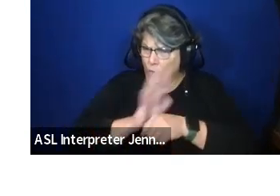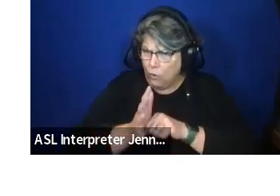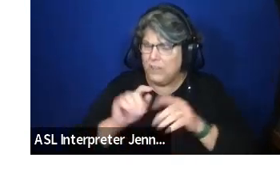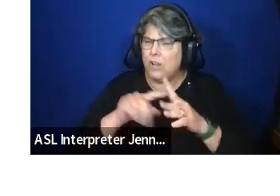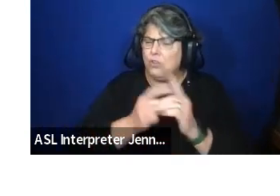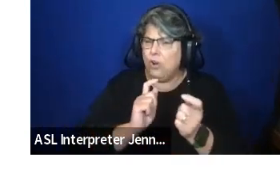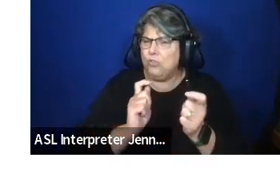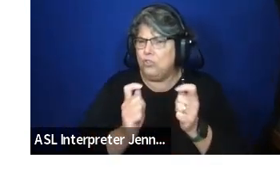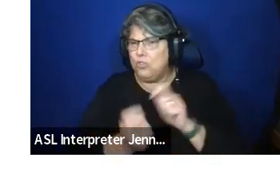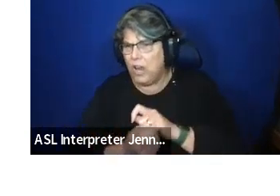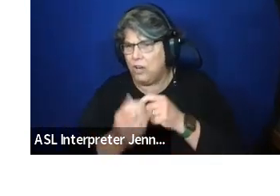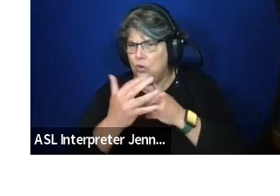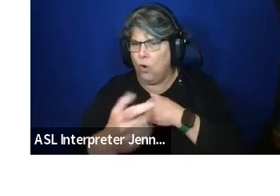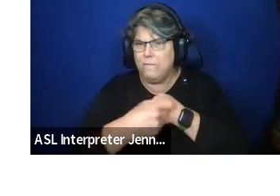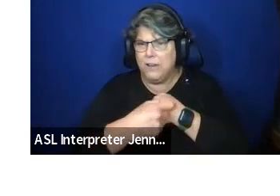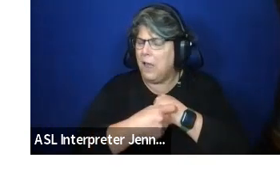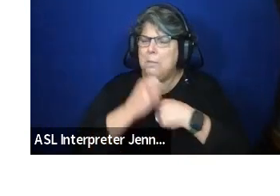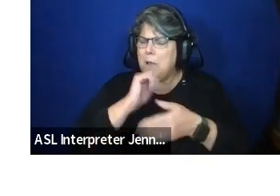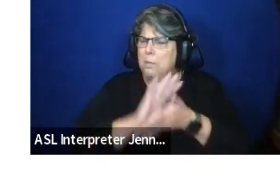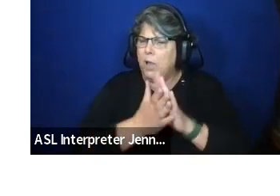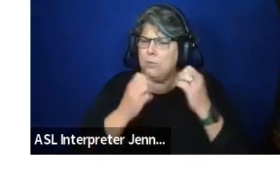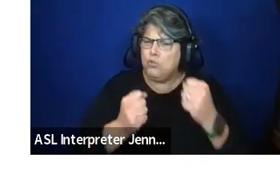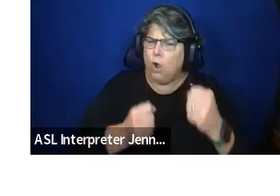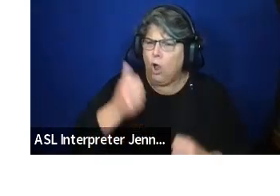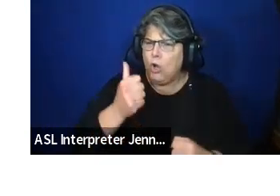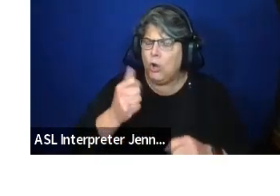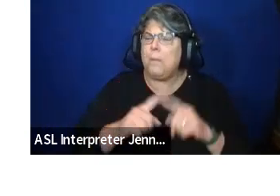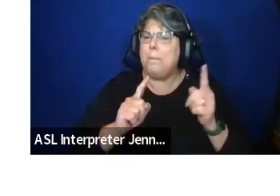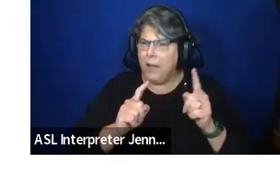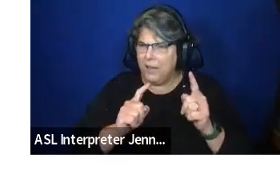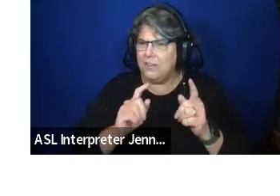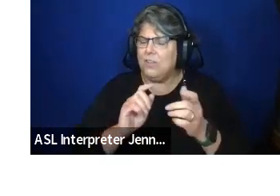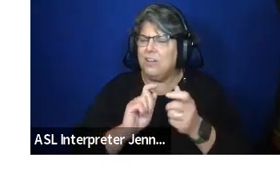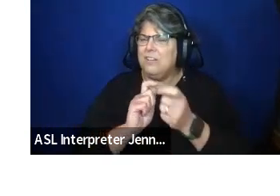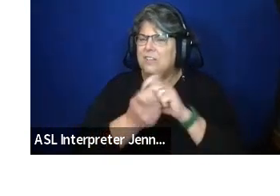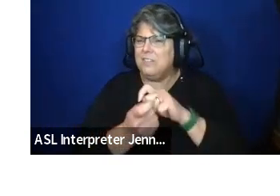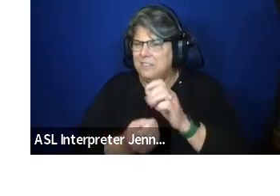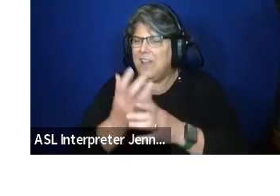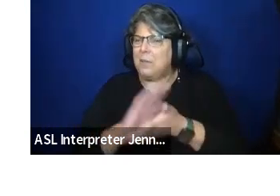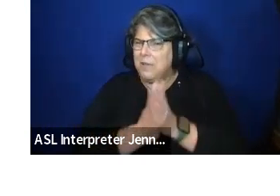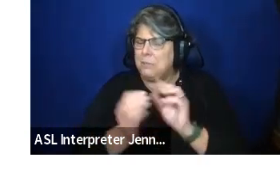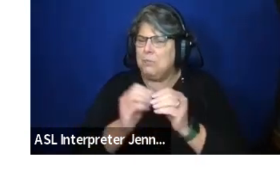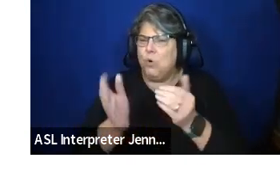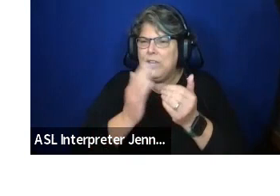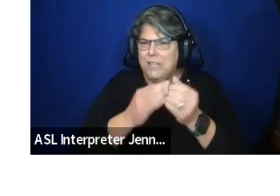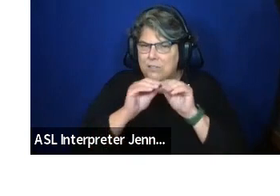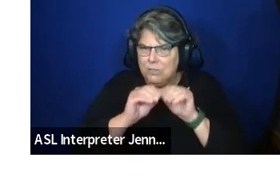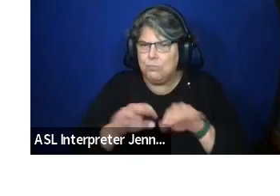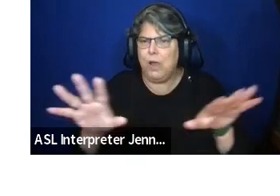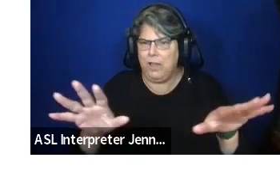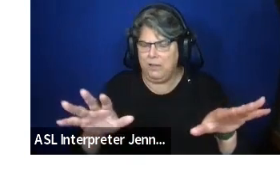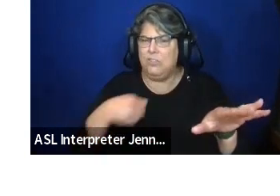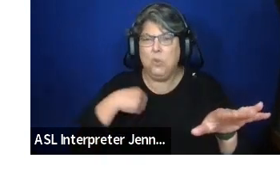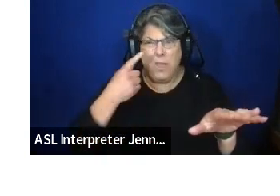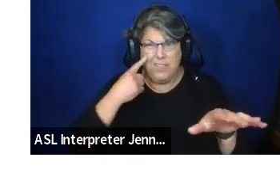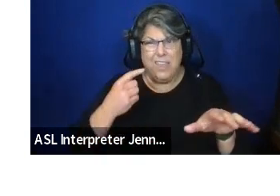over time. They're not evolving more resistance, but they are evolving slightly more contagiousness. So I think the